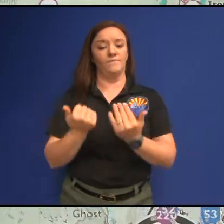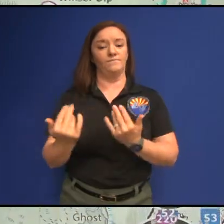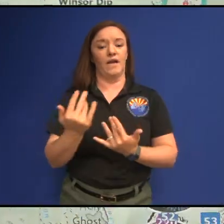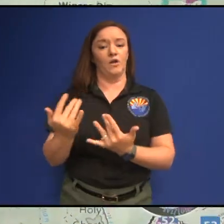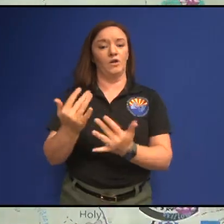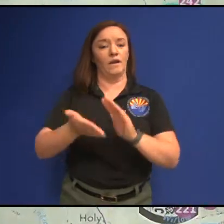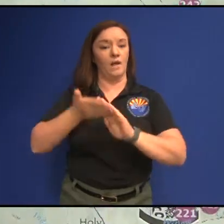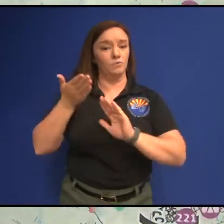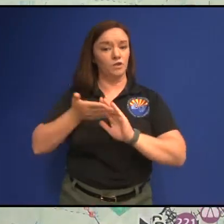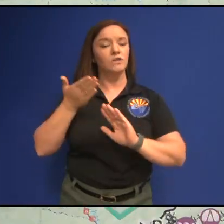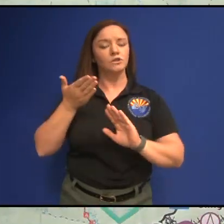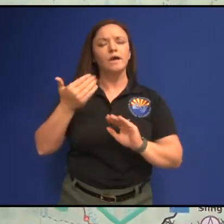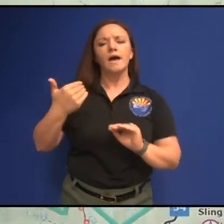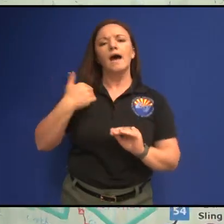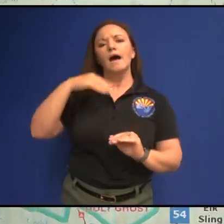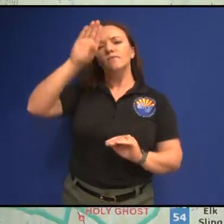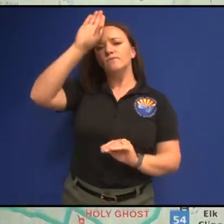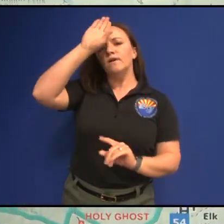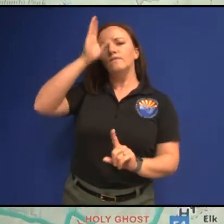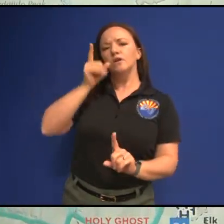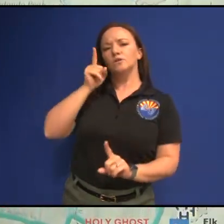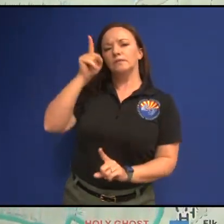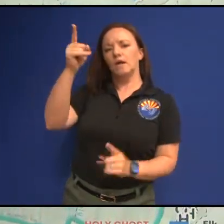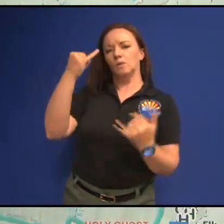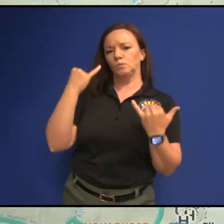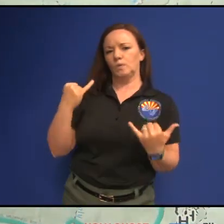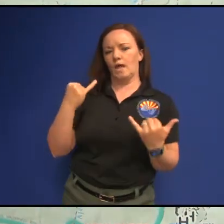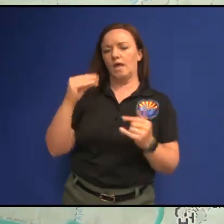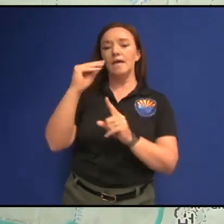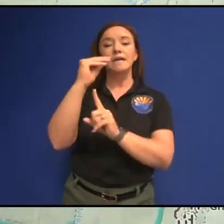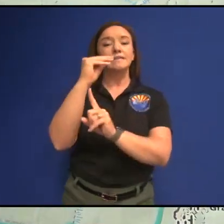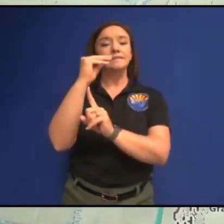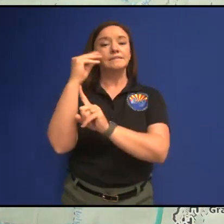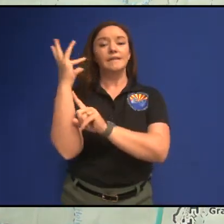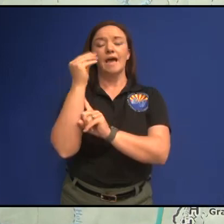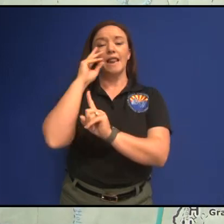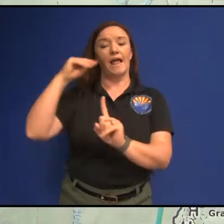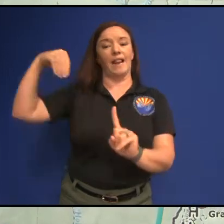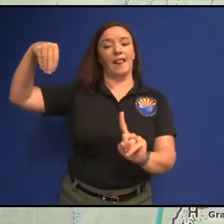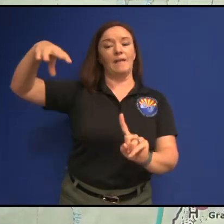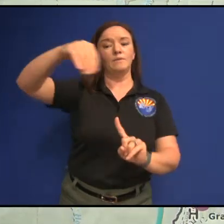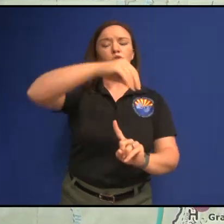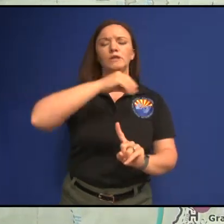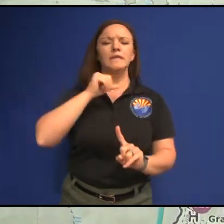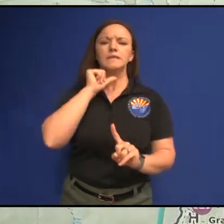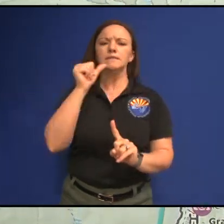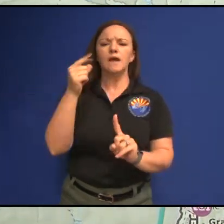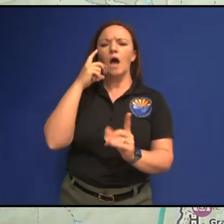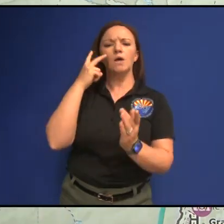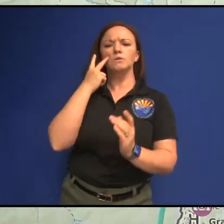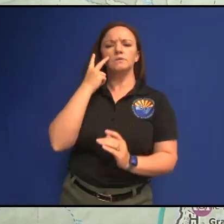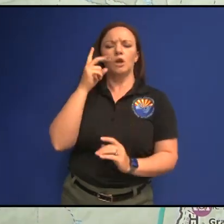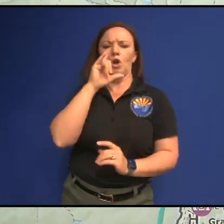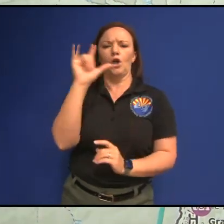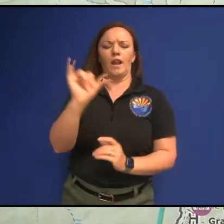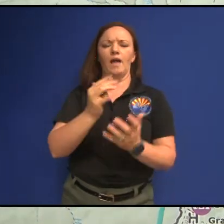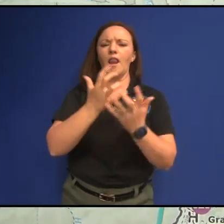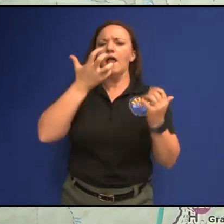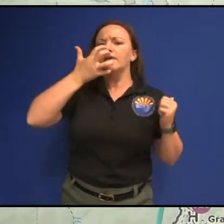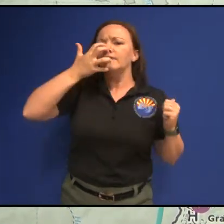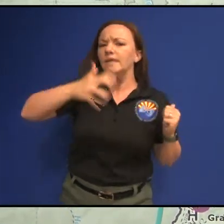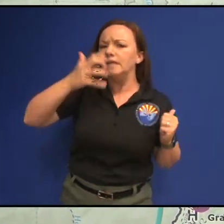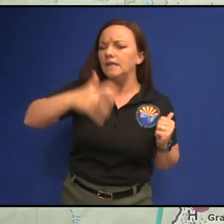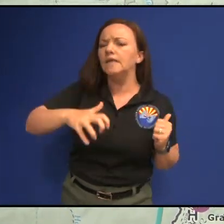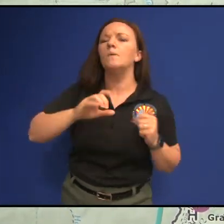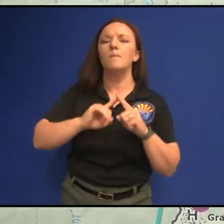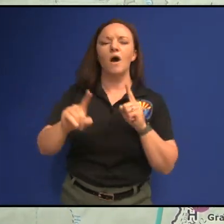folks back up in there today. Satellite imagery isn't showing a lot of heat, but they'll be there all day, again, looking for those heat sources that are kind